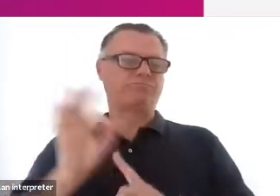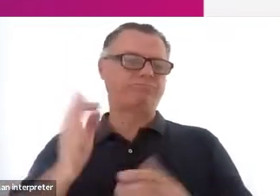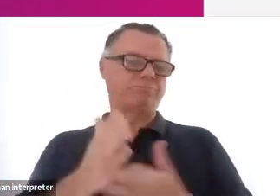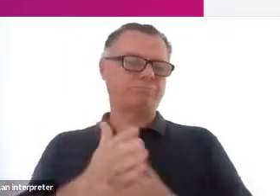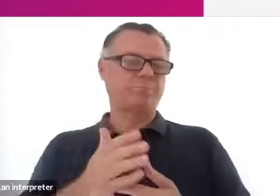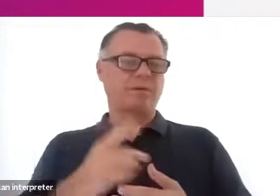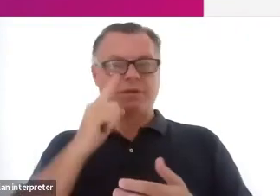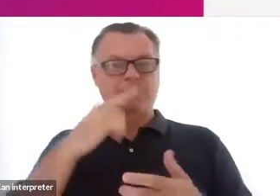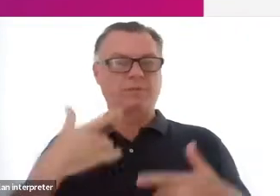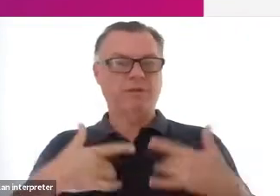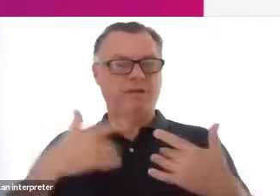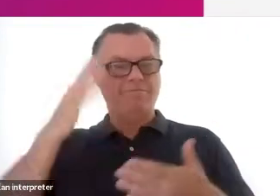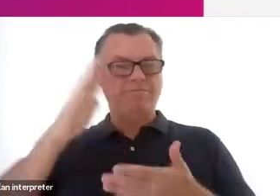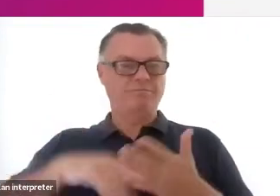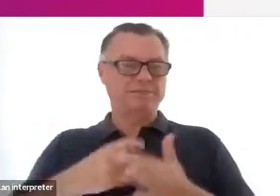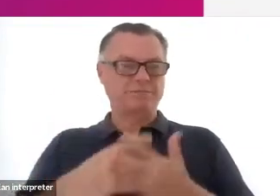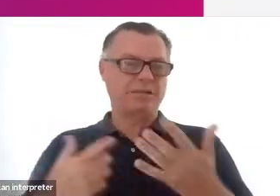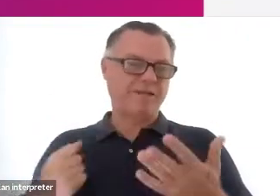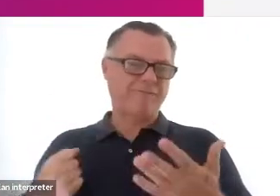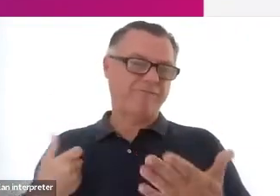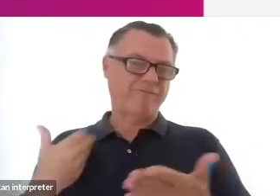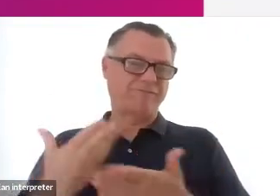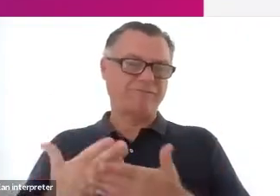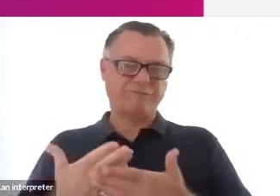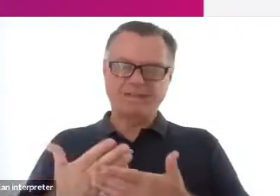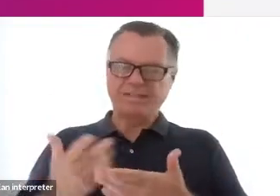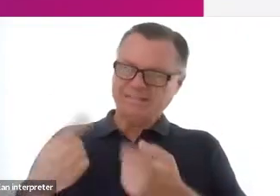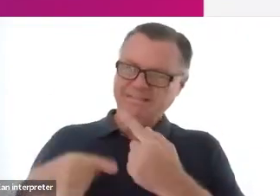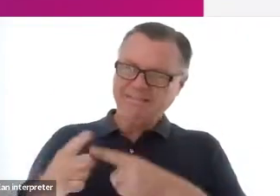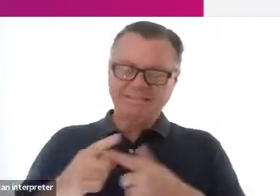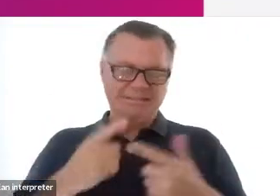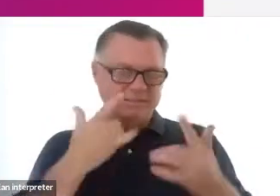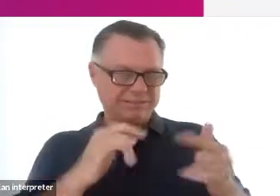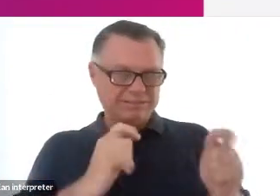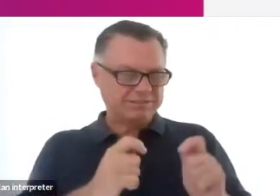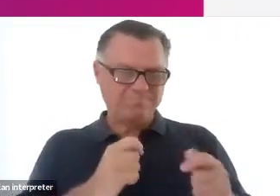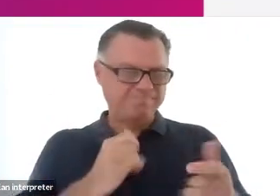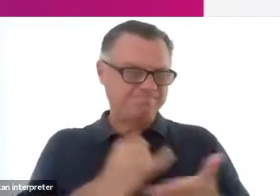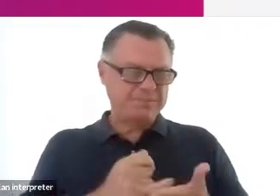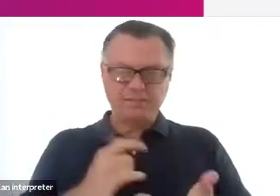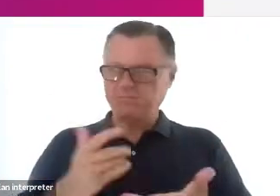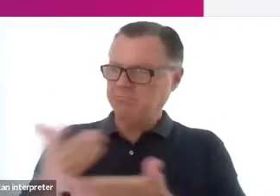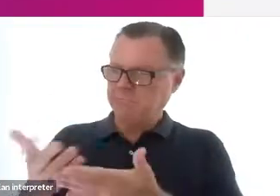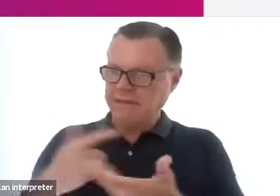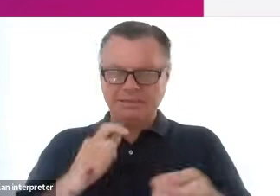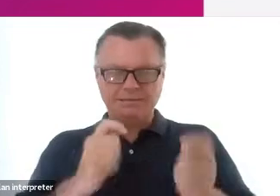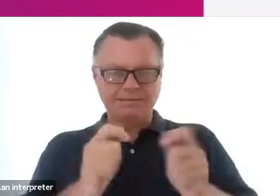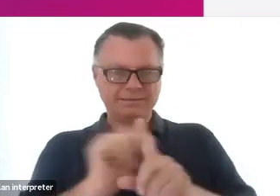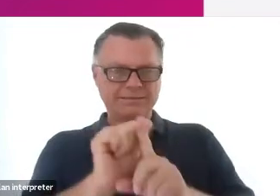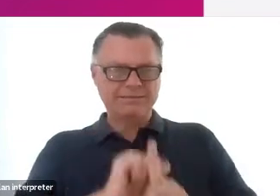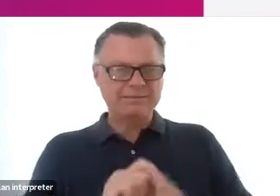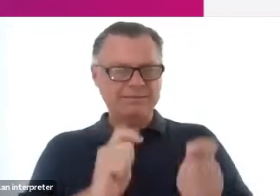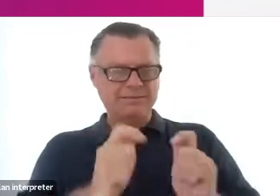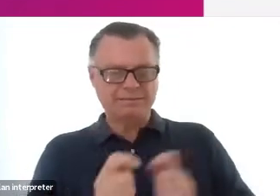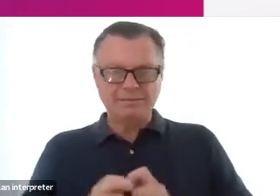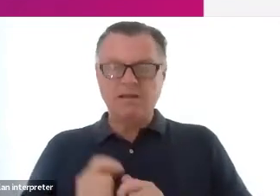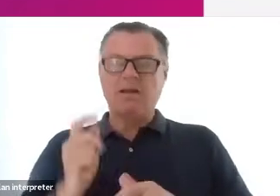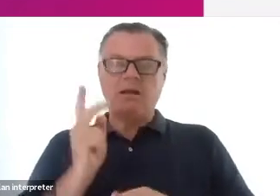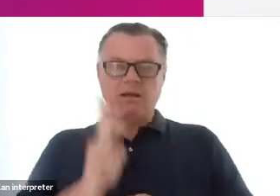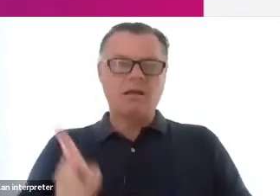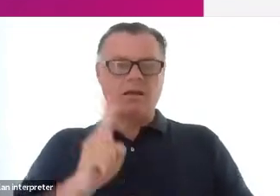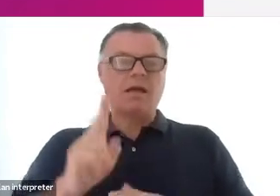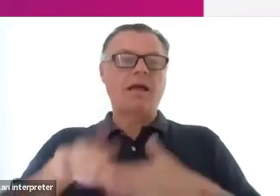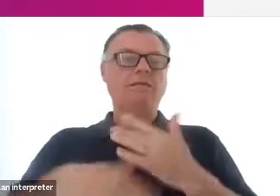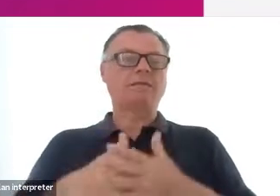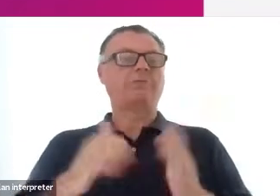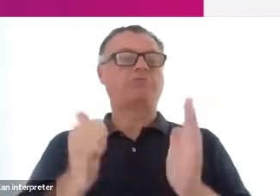lived experience. You've tested, you've pivoted, you've rebuilt, you've shown up again and again and again, and that's the